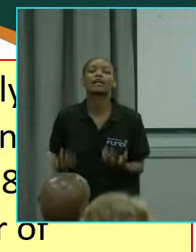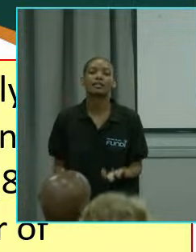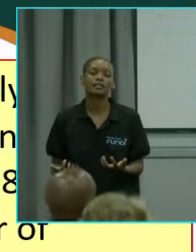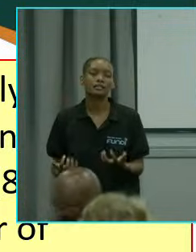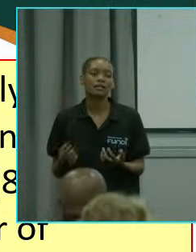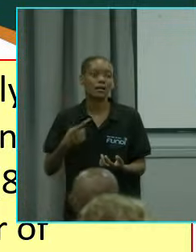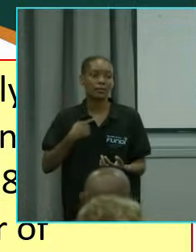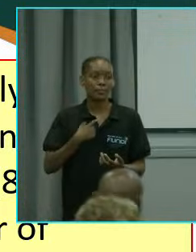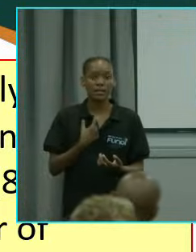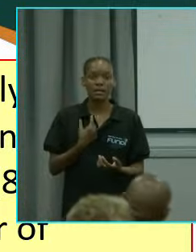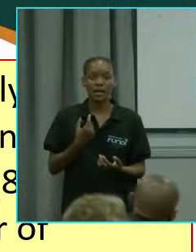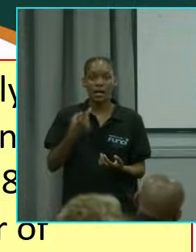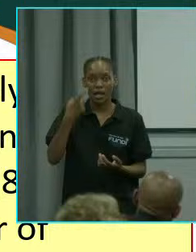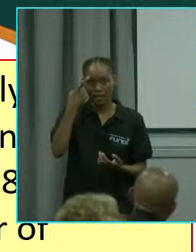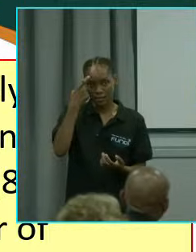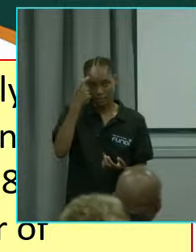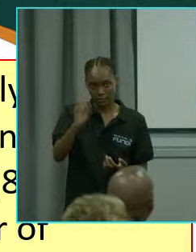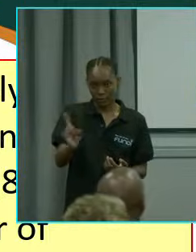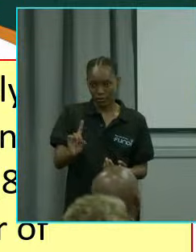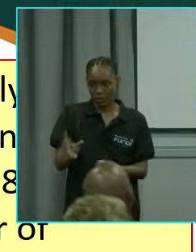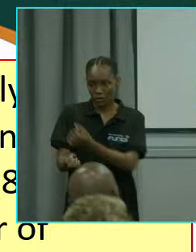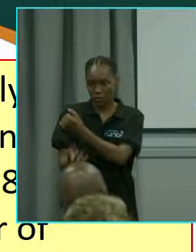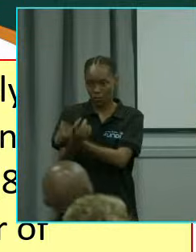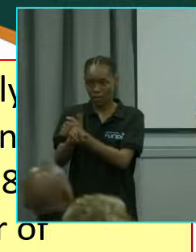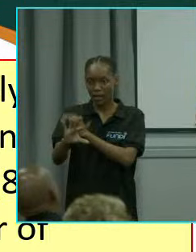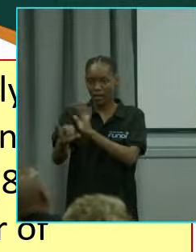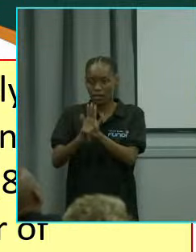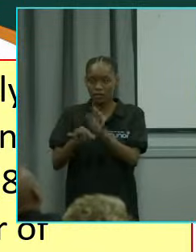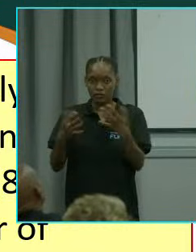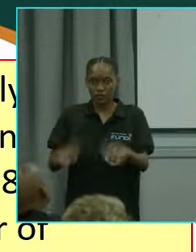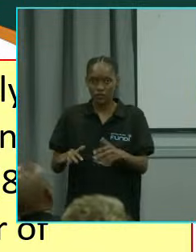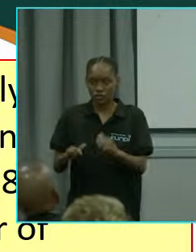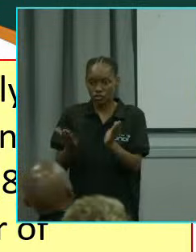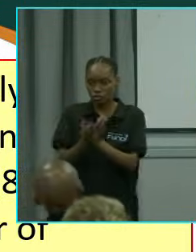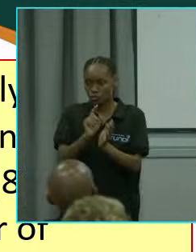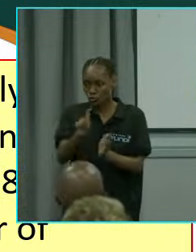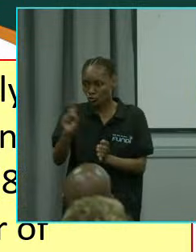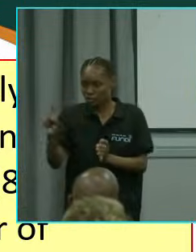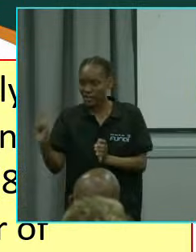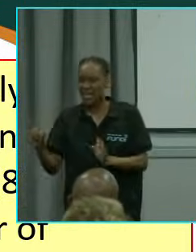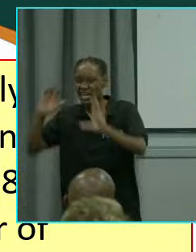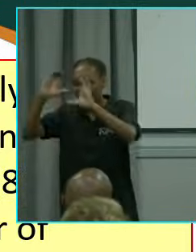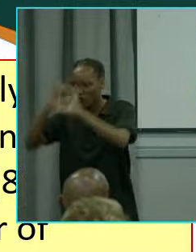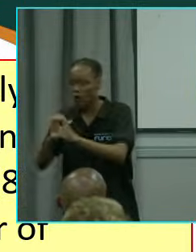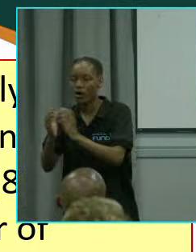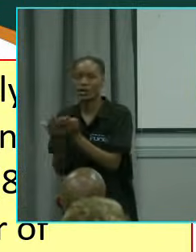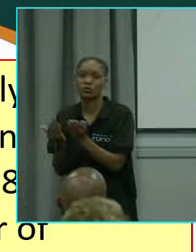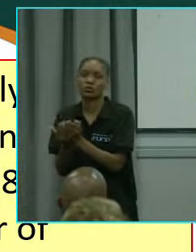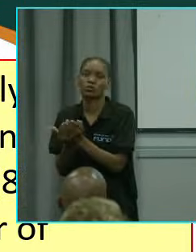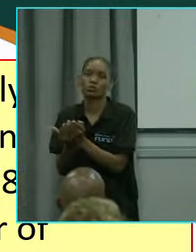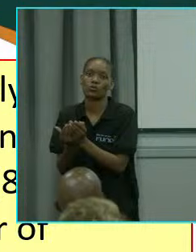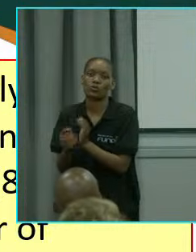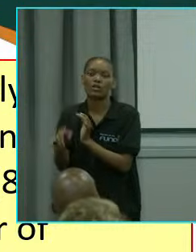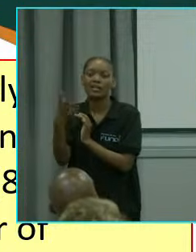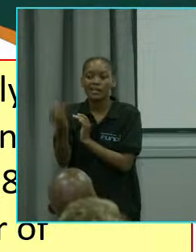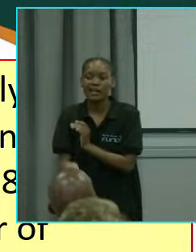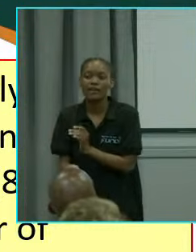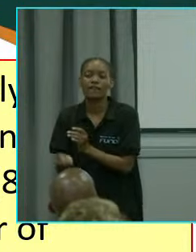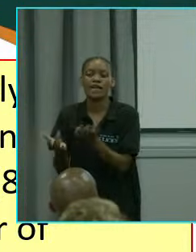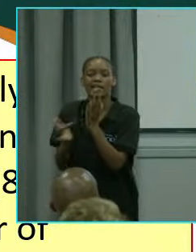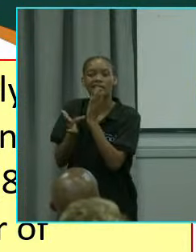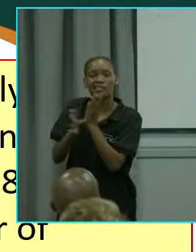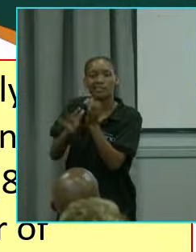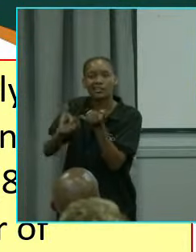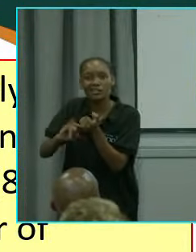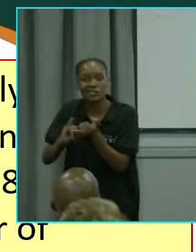in Mpumalanga, they've probably identified some of these schools as kind of focus schools, and hence they have technical subjects,